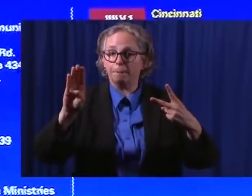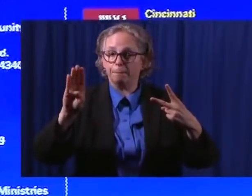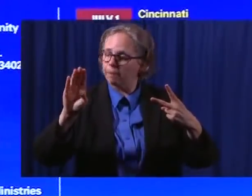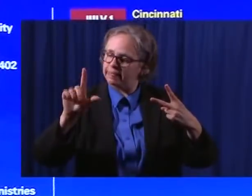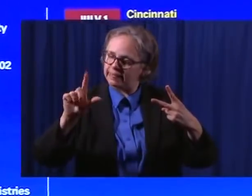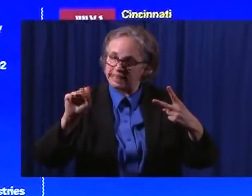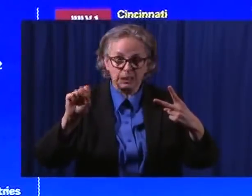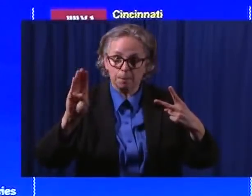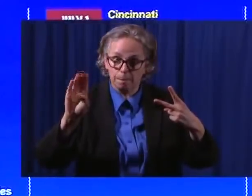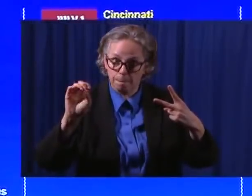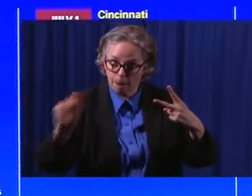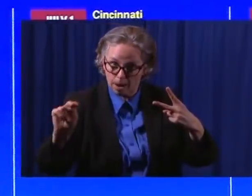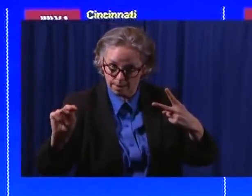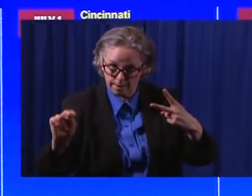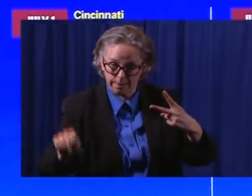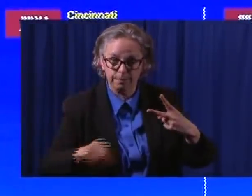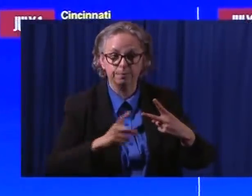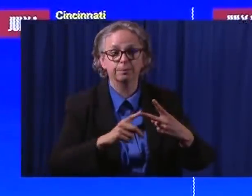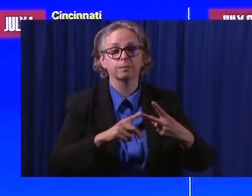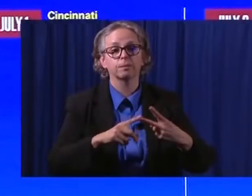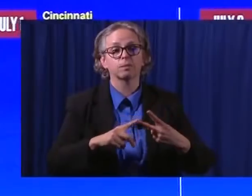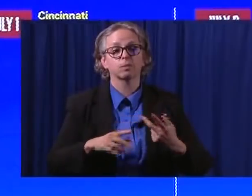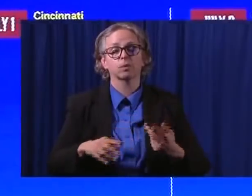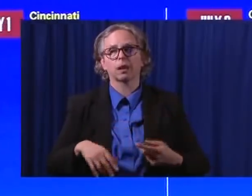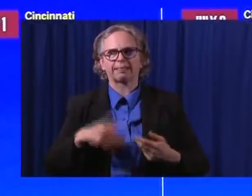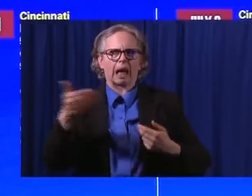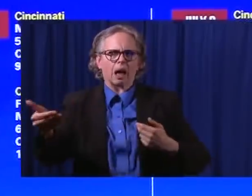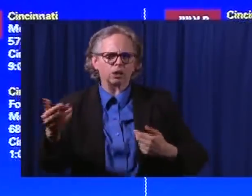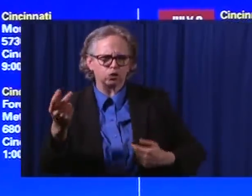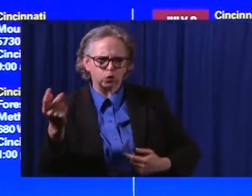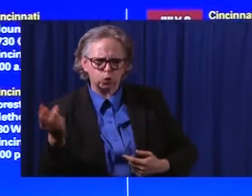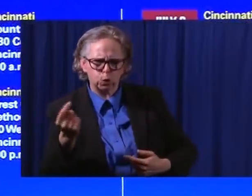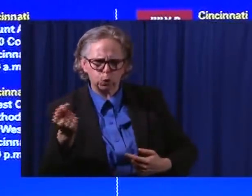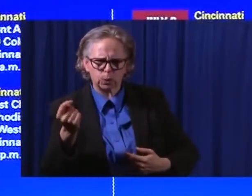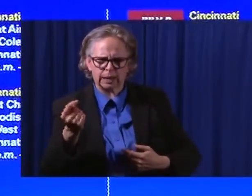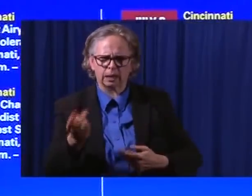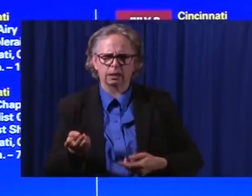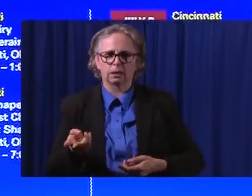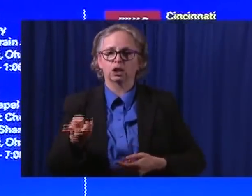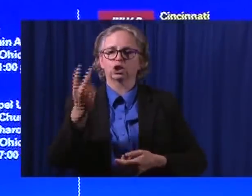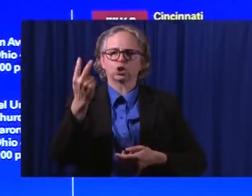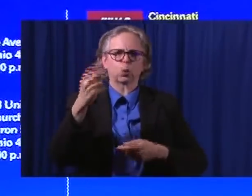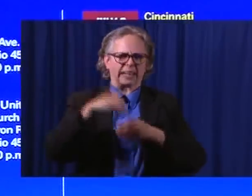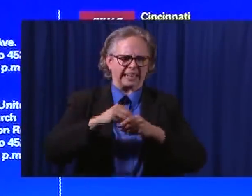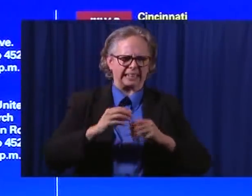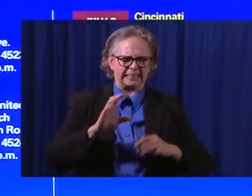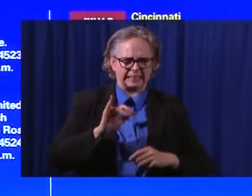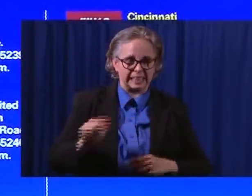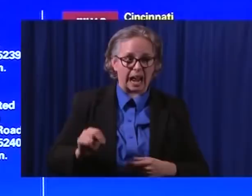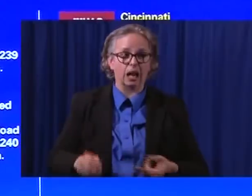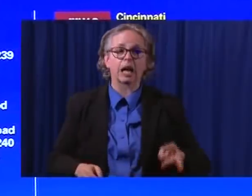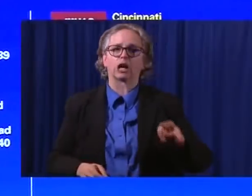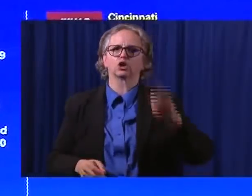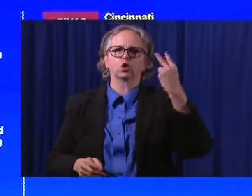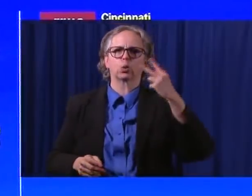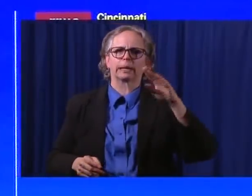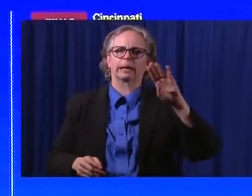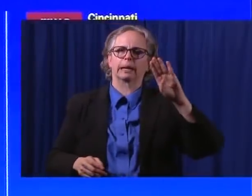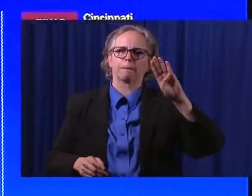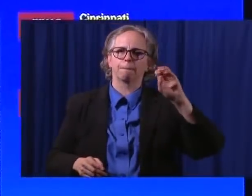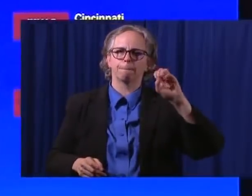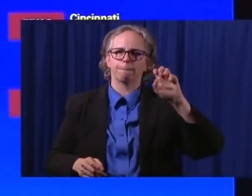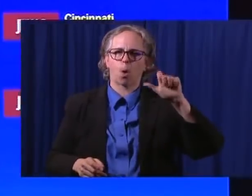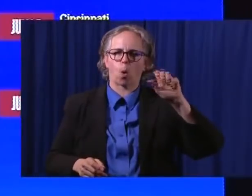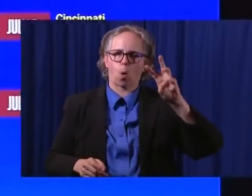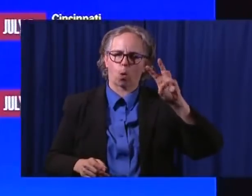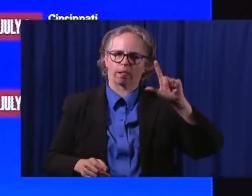Tuesday, there are 2 locations in Cincinnati, 1 location in Bowling Green. On Wednesday, there are 2 more locations in Cincinnati, one at Mount Airy and